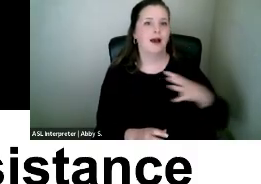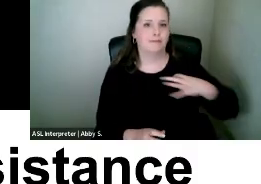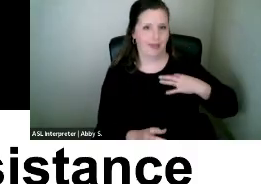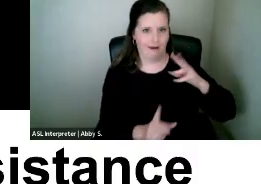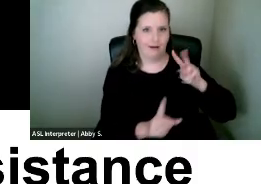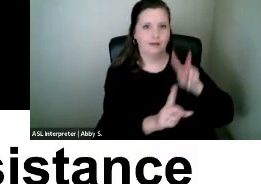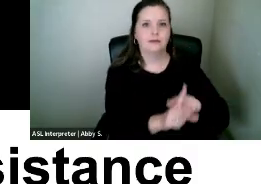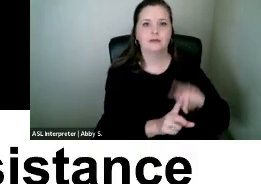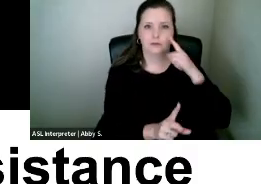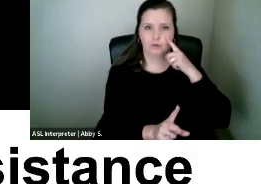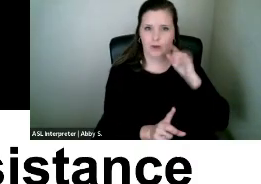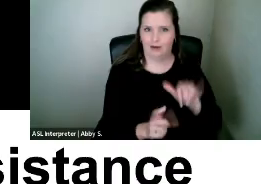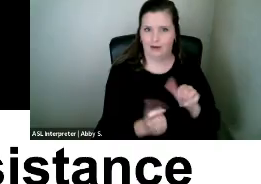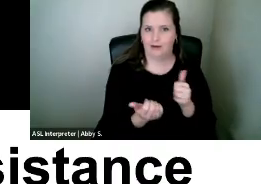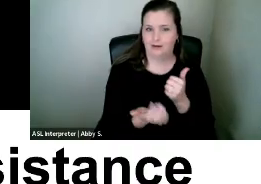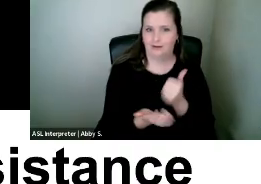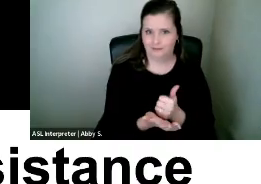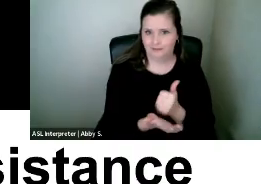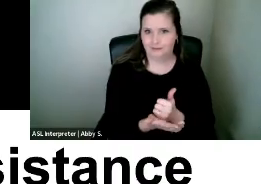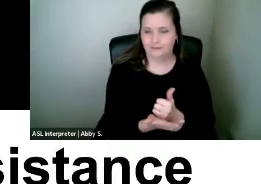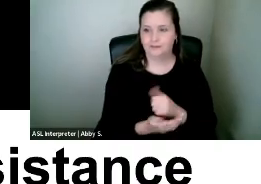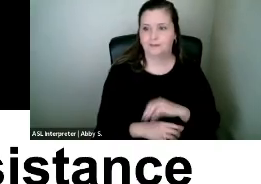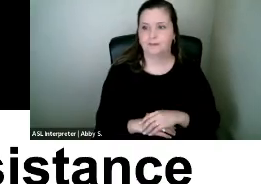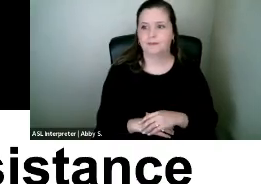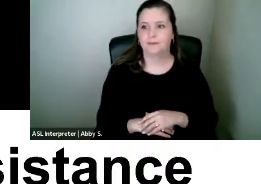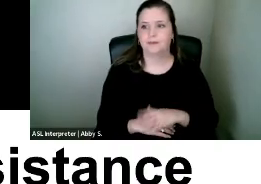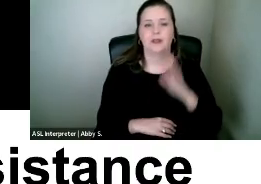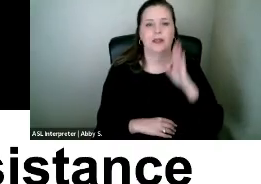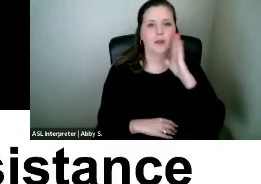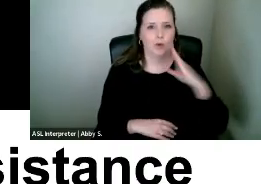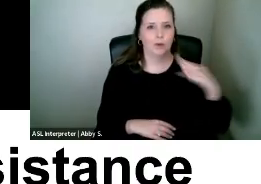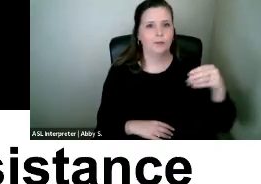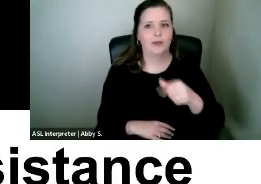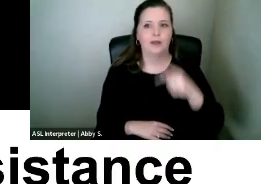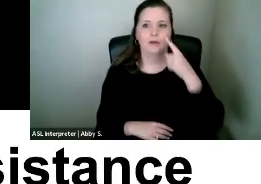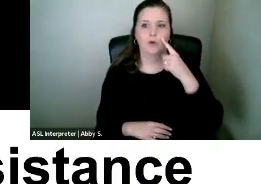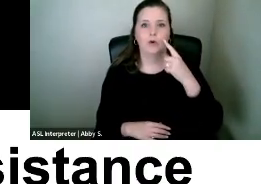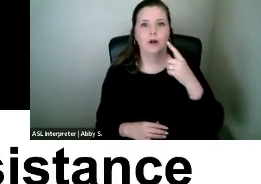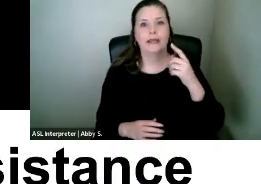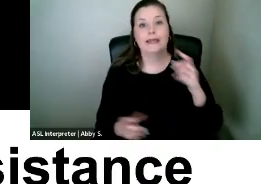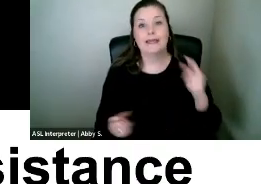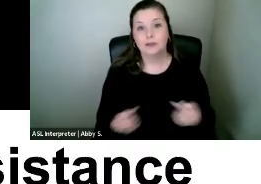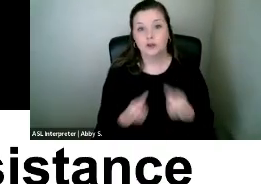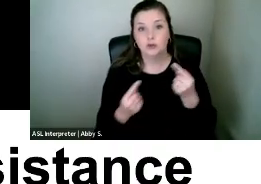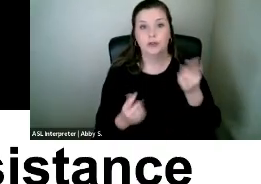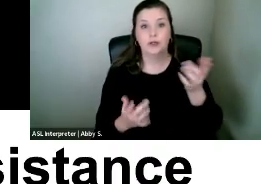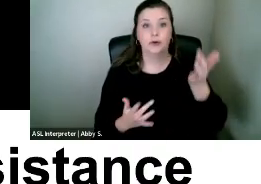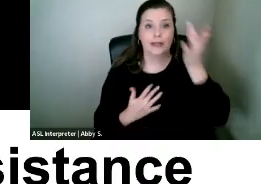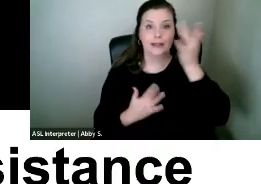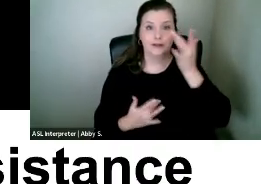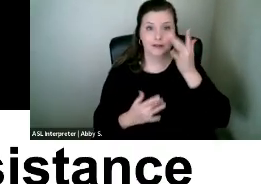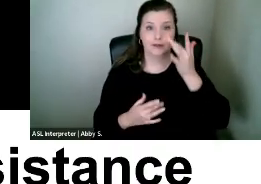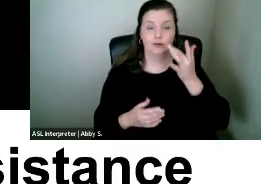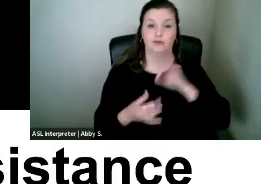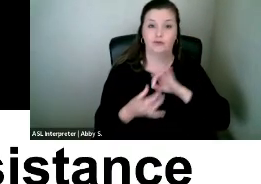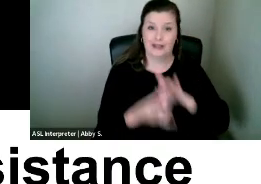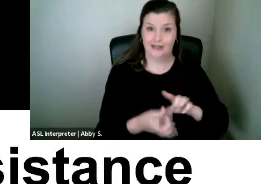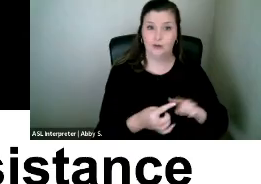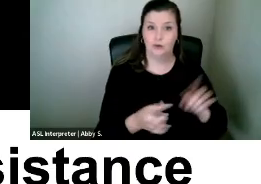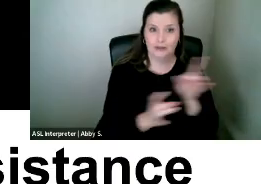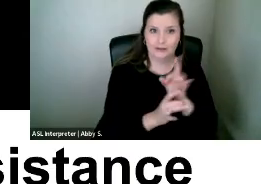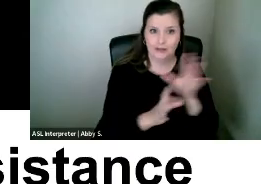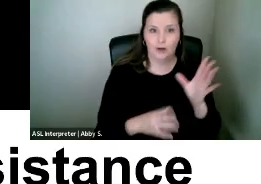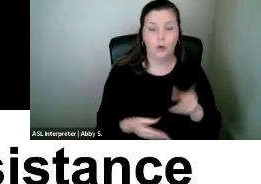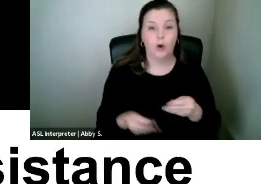And it covers injuries or illness caused by disaster, loss of medication,